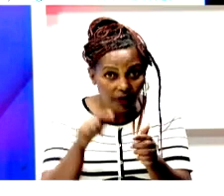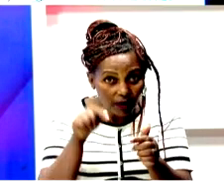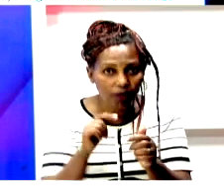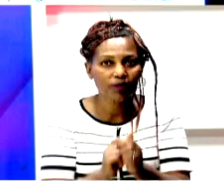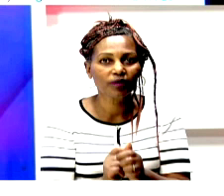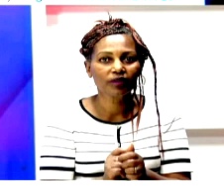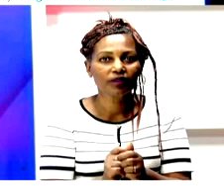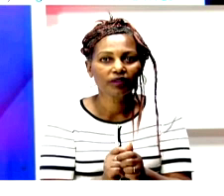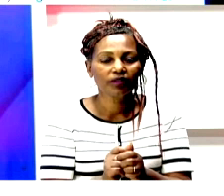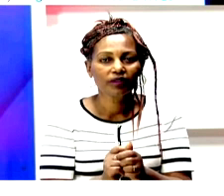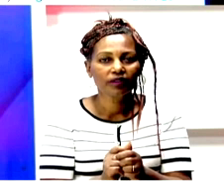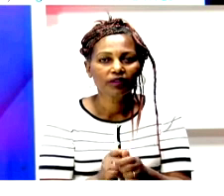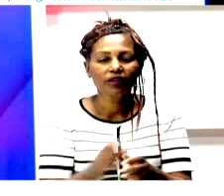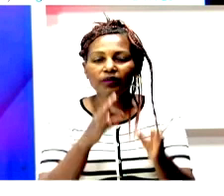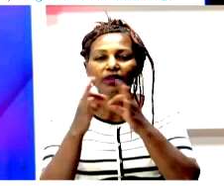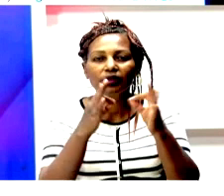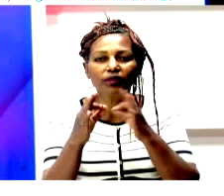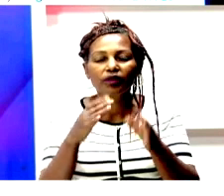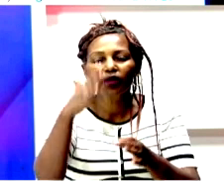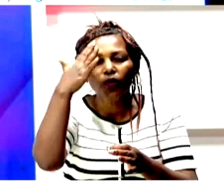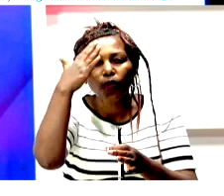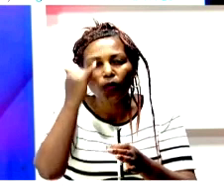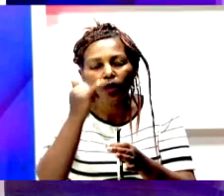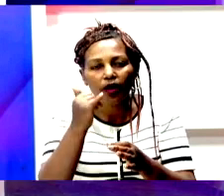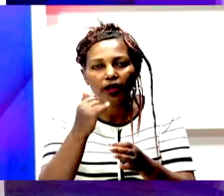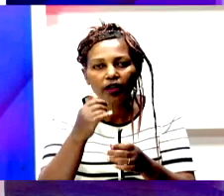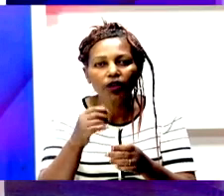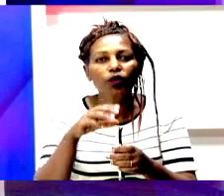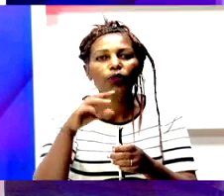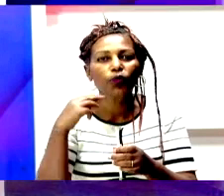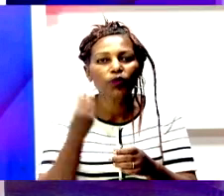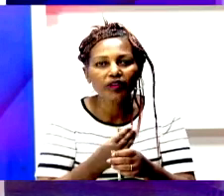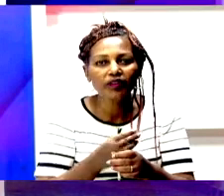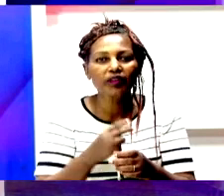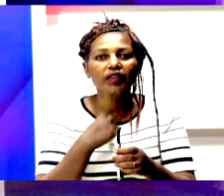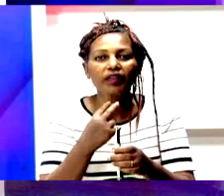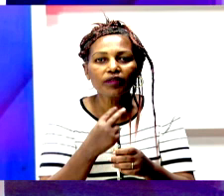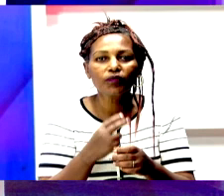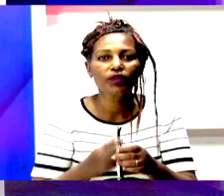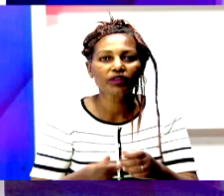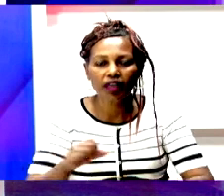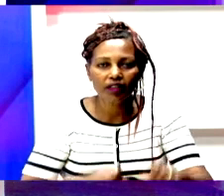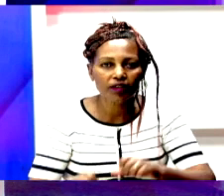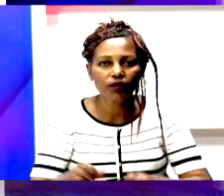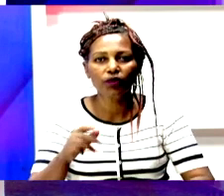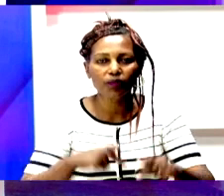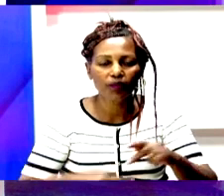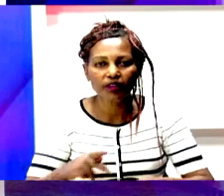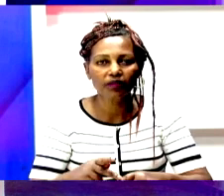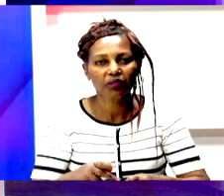Let me explain why we say active and passive. You're thinking, you're guessing may be right.